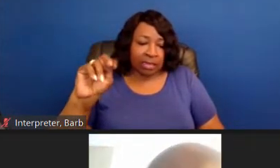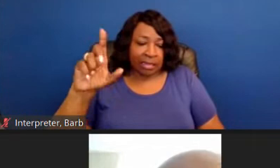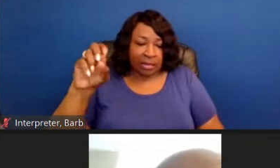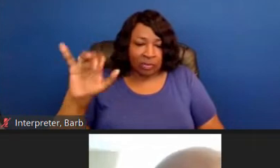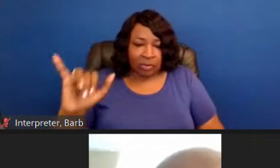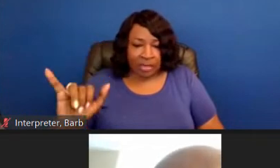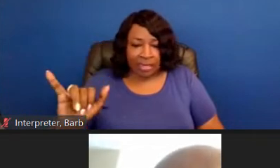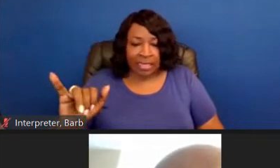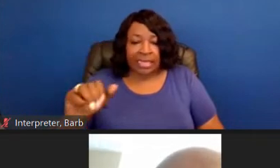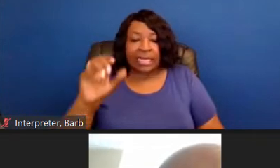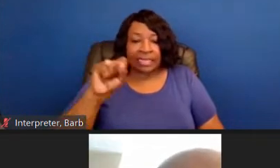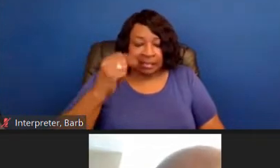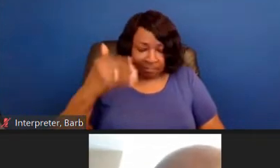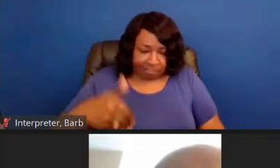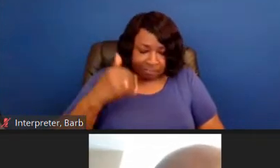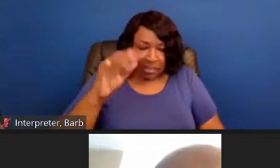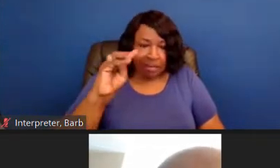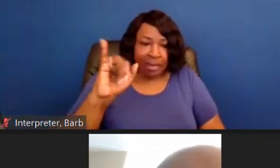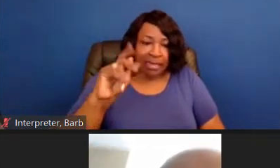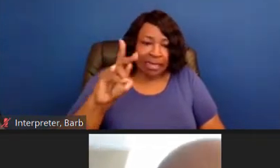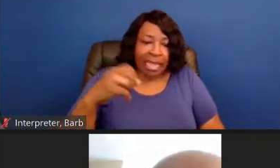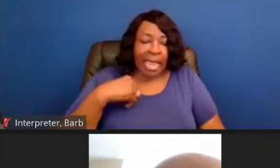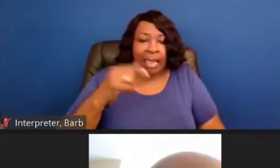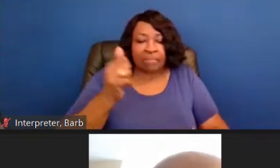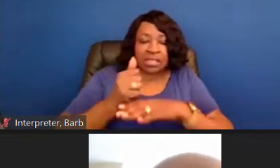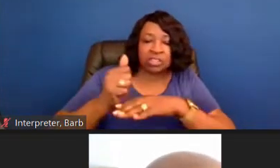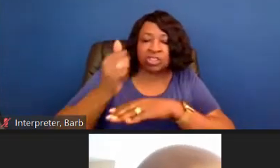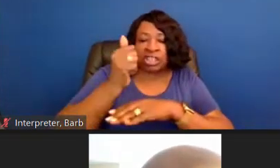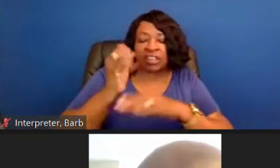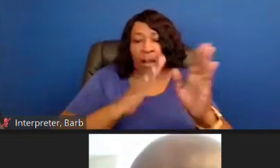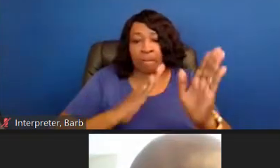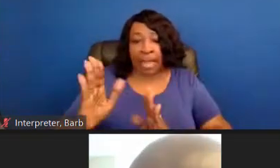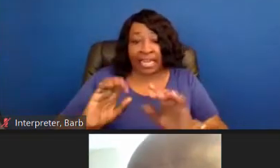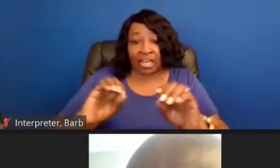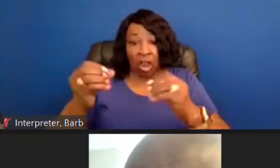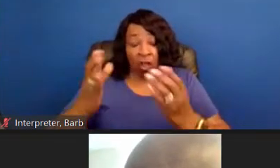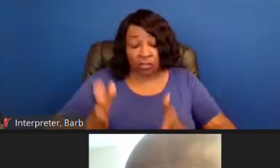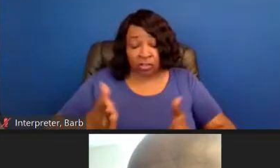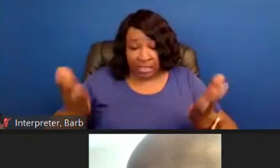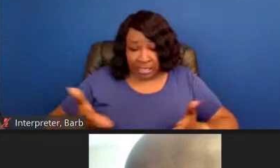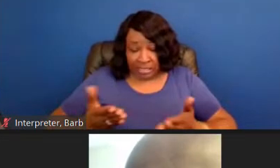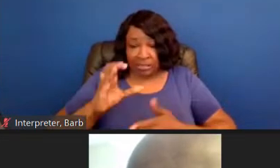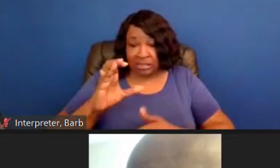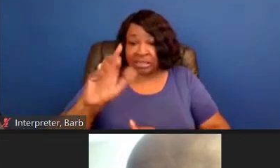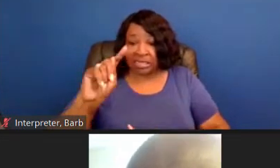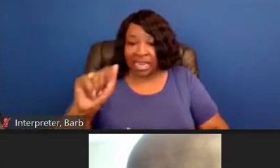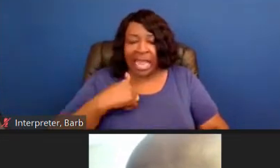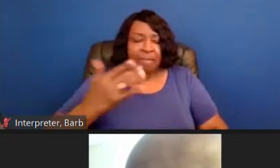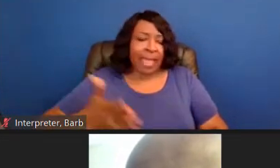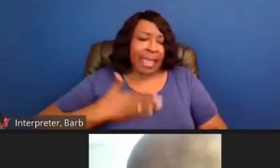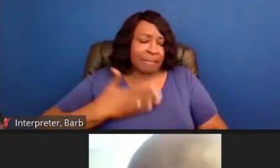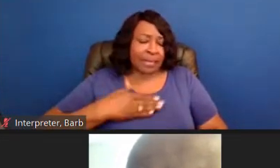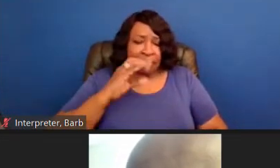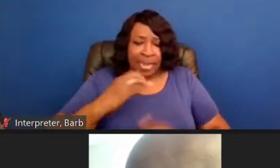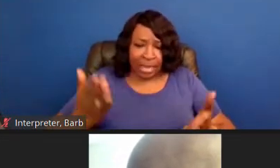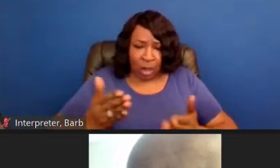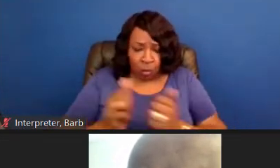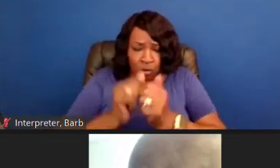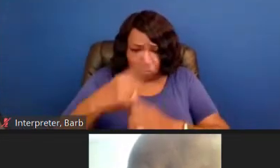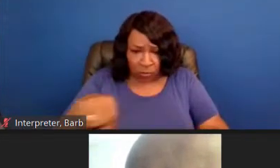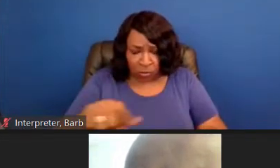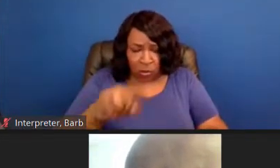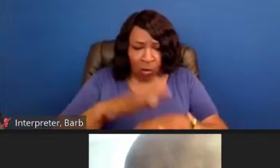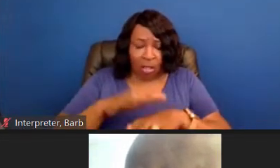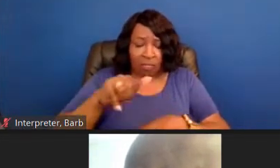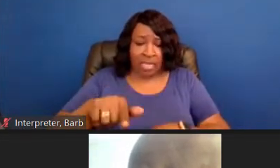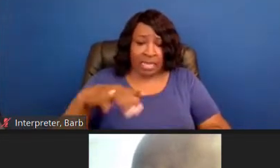Yes, I'm Mike Connolly. I'm the Chief Planning Officer here at CTA, and happy to be with you all on this committee meeting